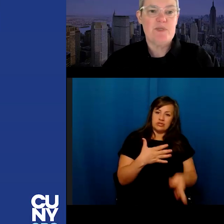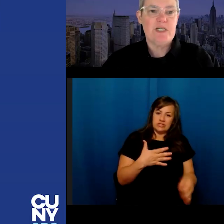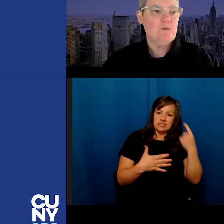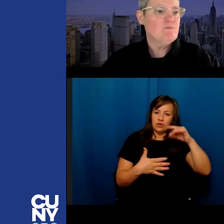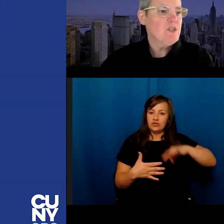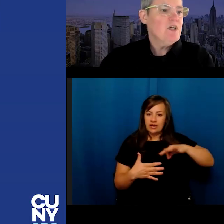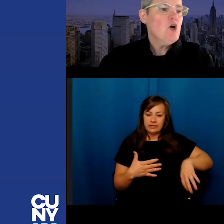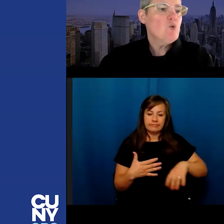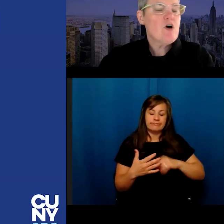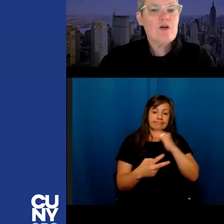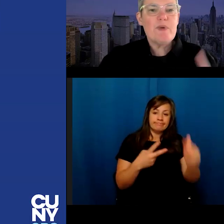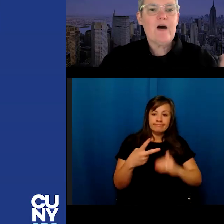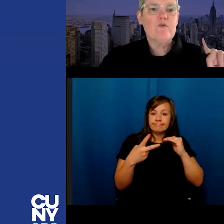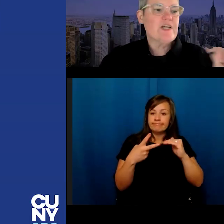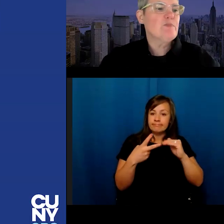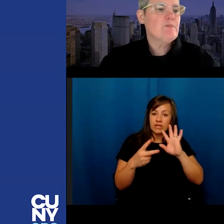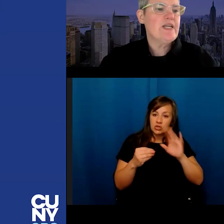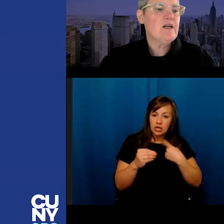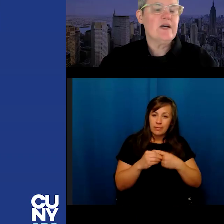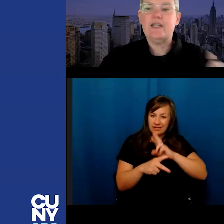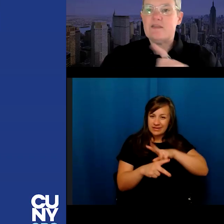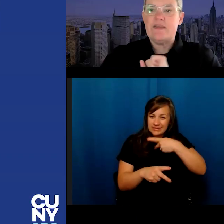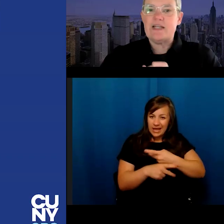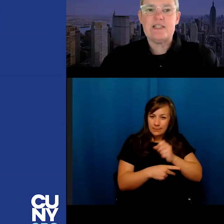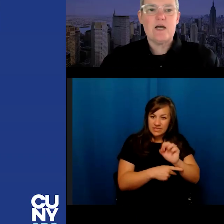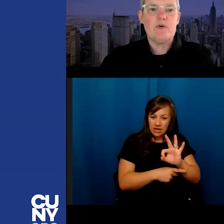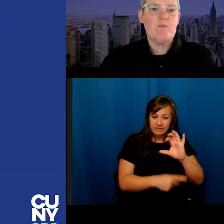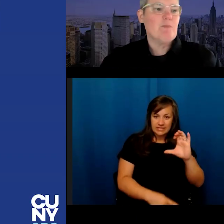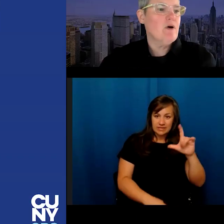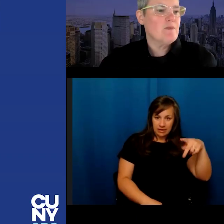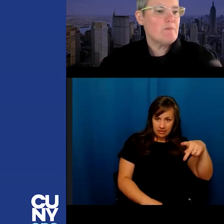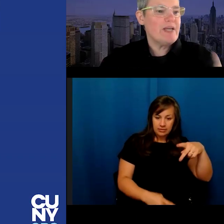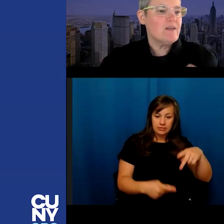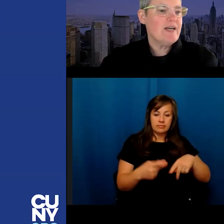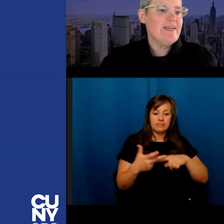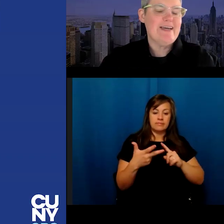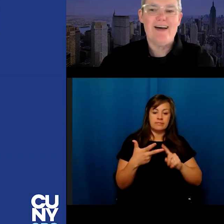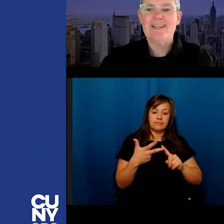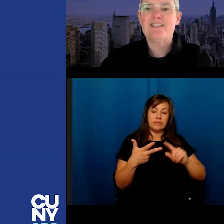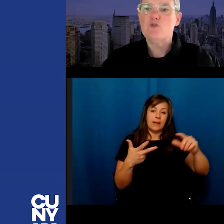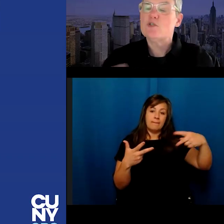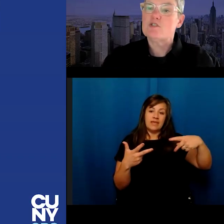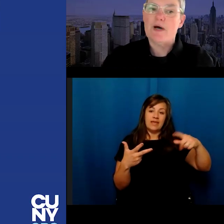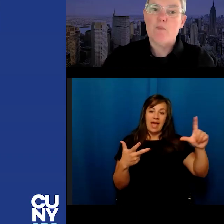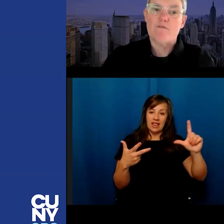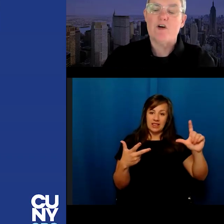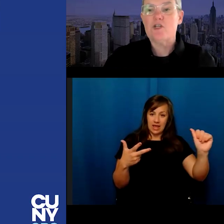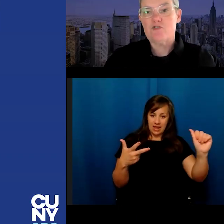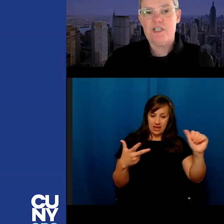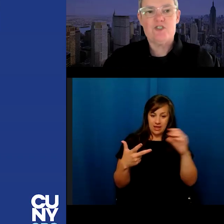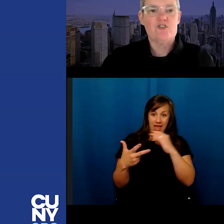types of CPL. We'll talk about, that should be PLA, that is a typo on my part, PLA and INT, which is